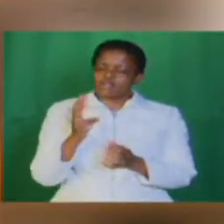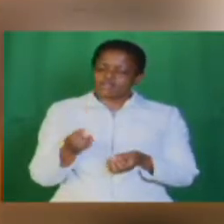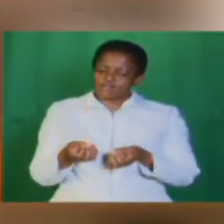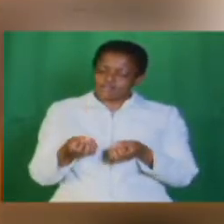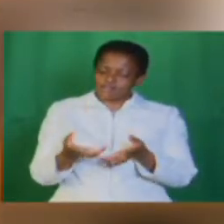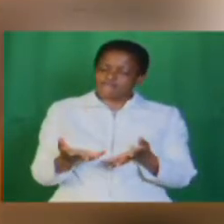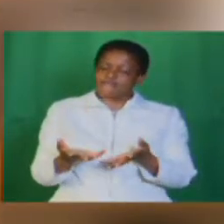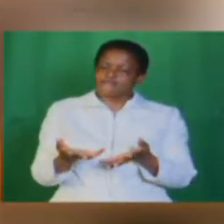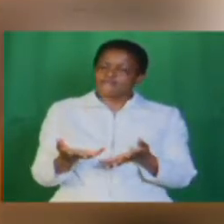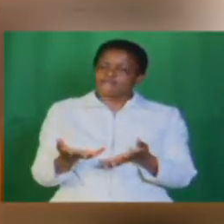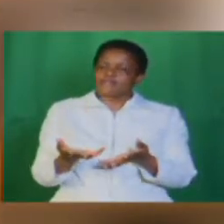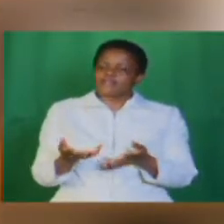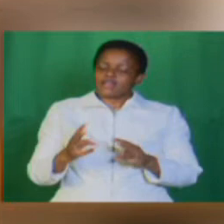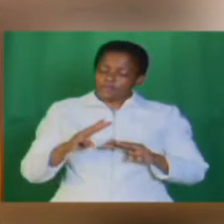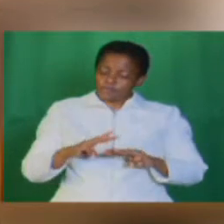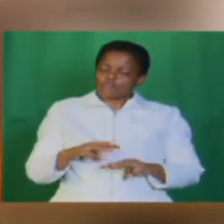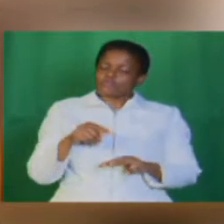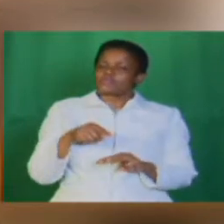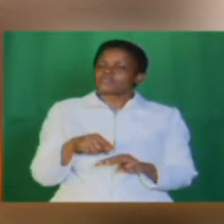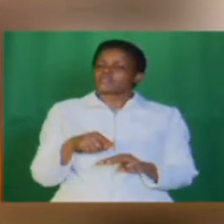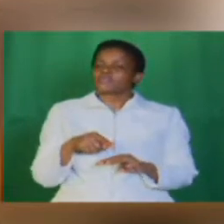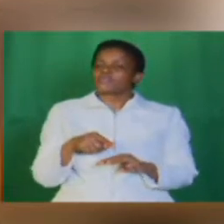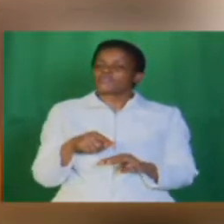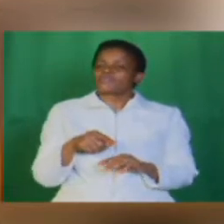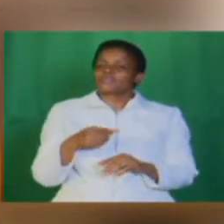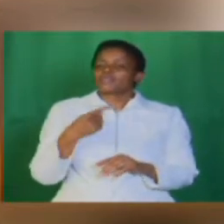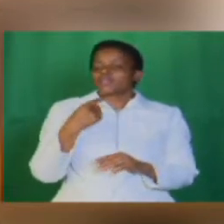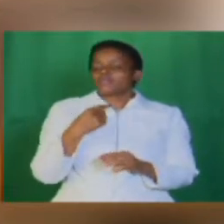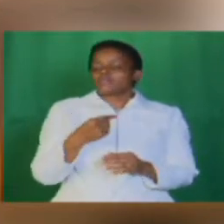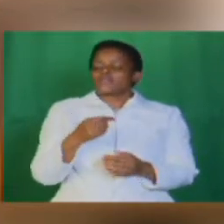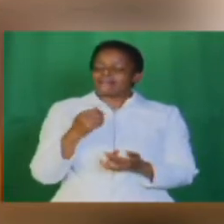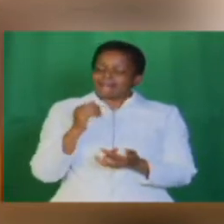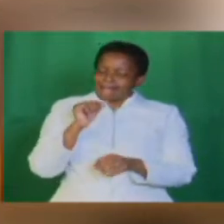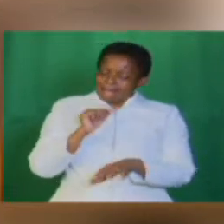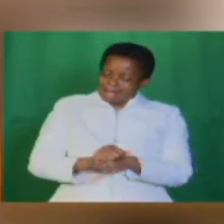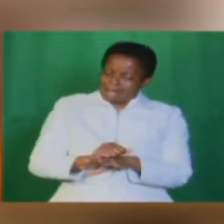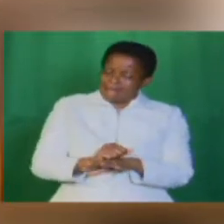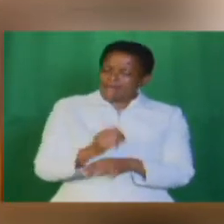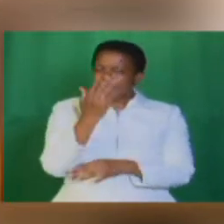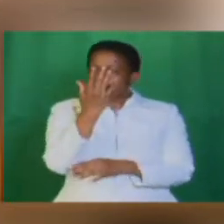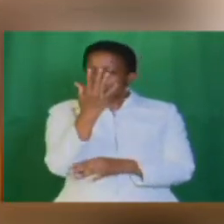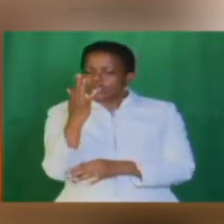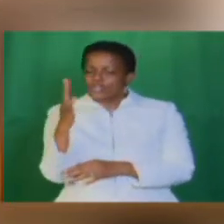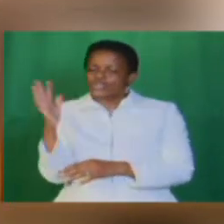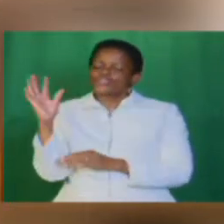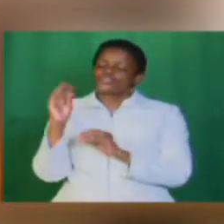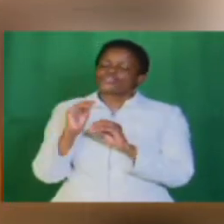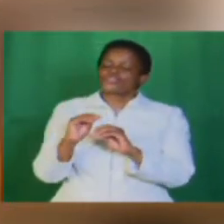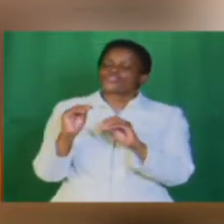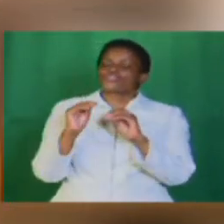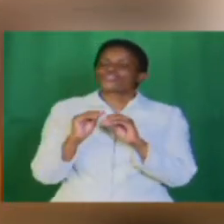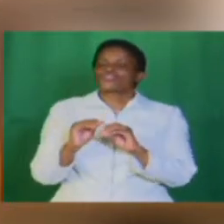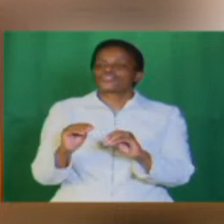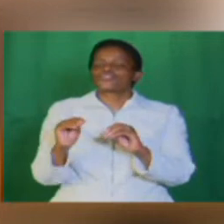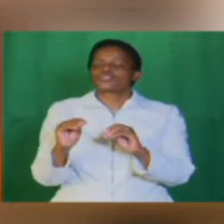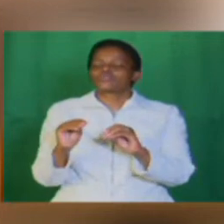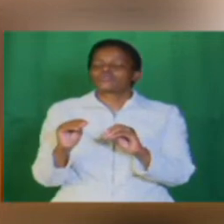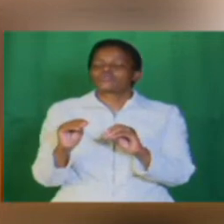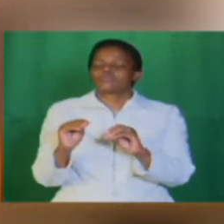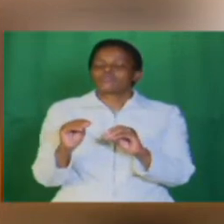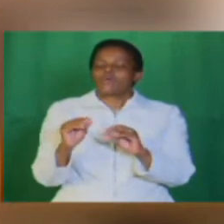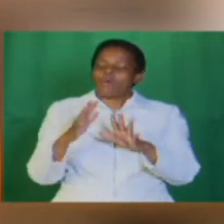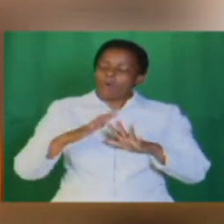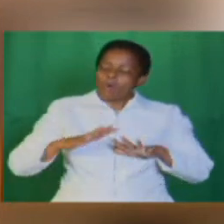disciples with, to carry out the instruction that he had given, to go out and preach the gospel